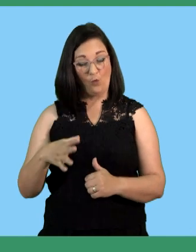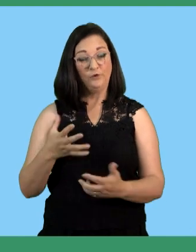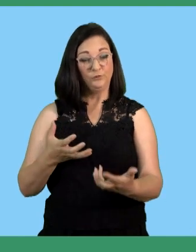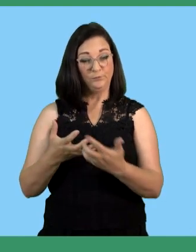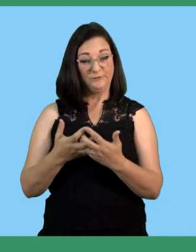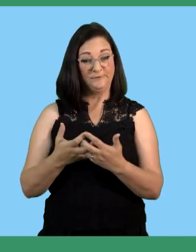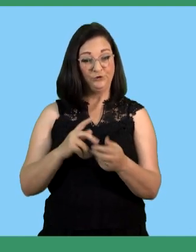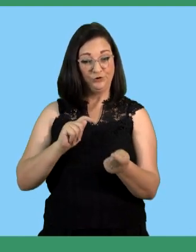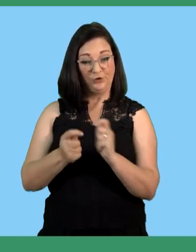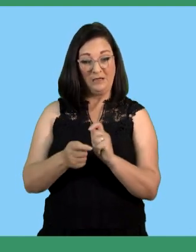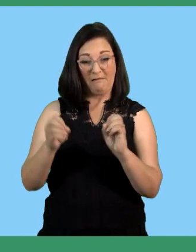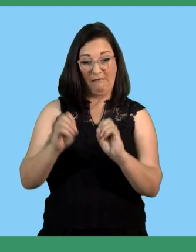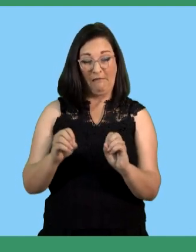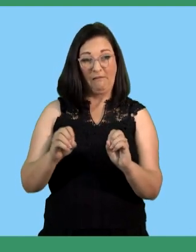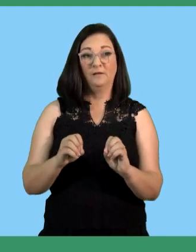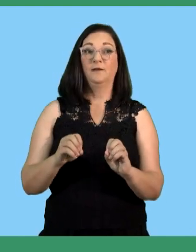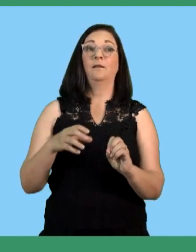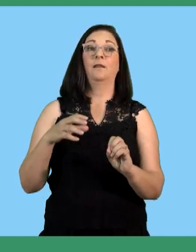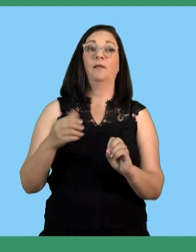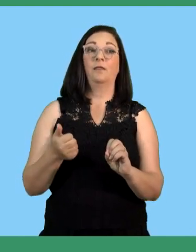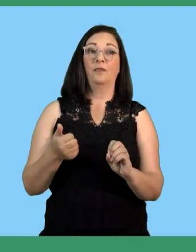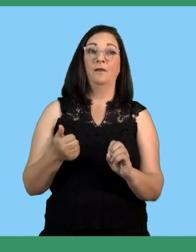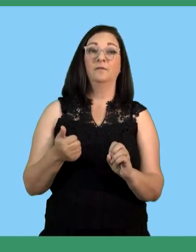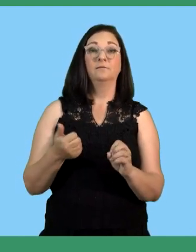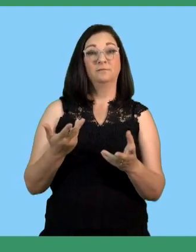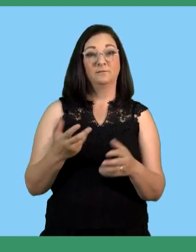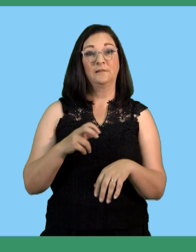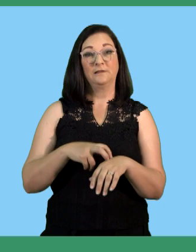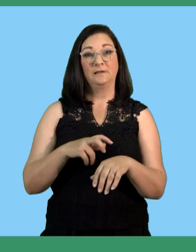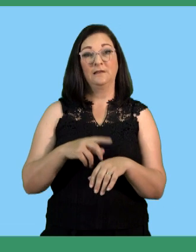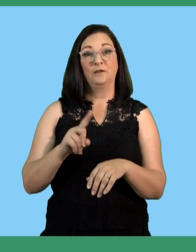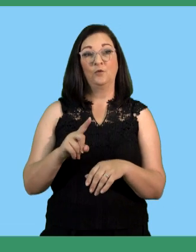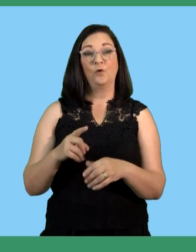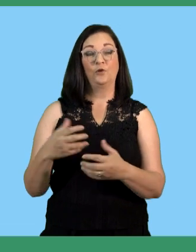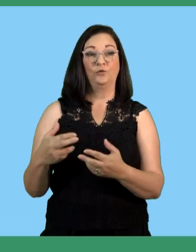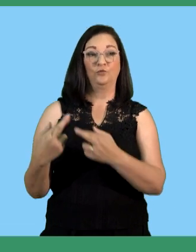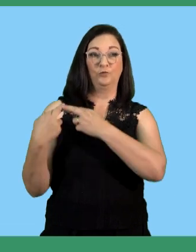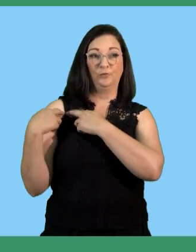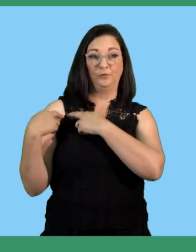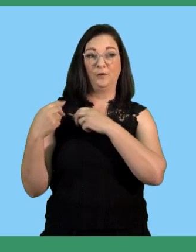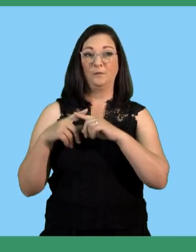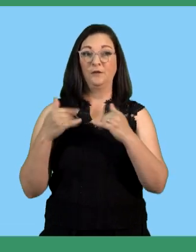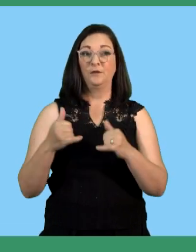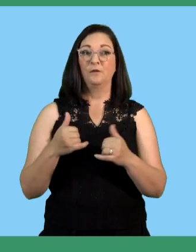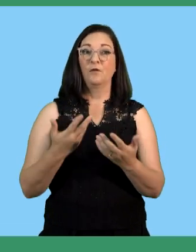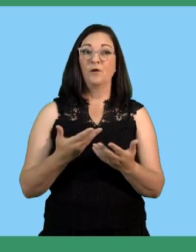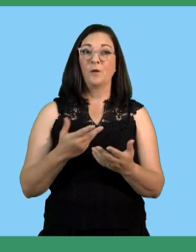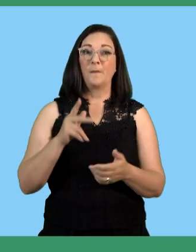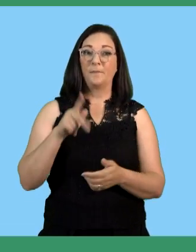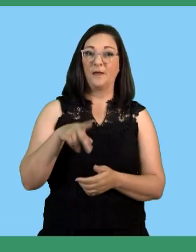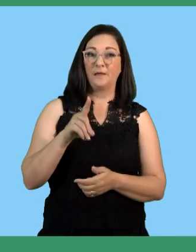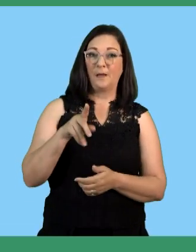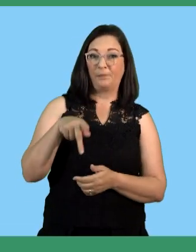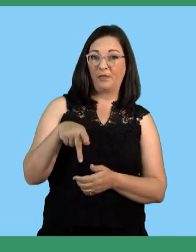responsibilities. Secondly, promoting unsuitable people into management positions at the expense of the